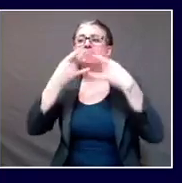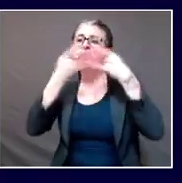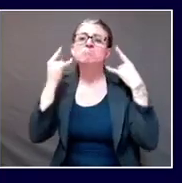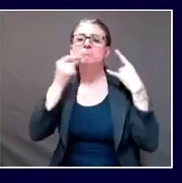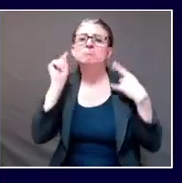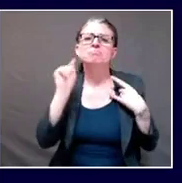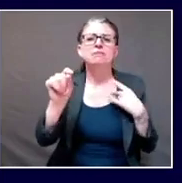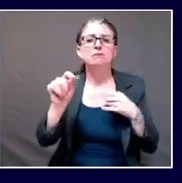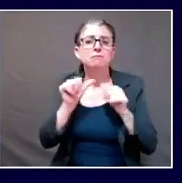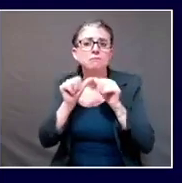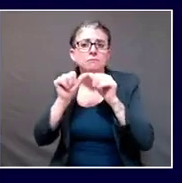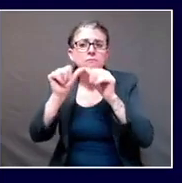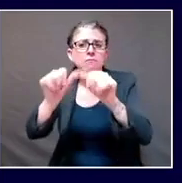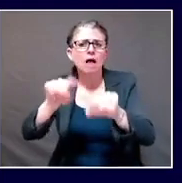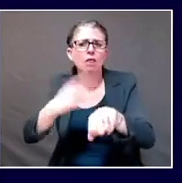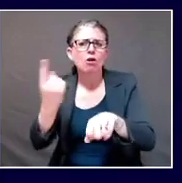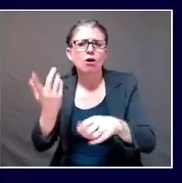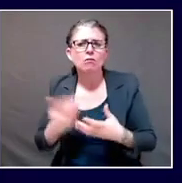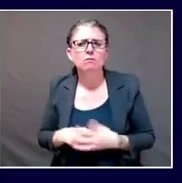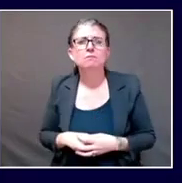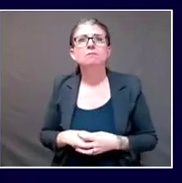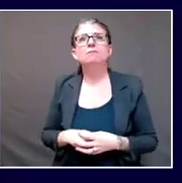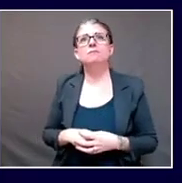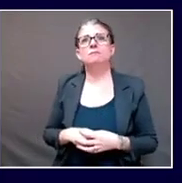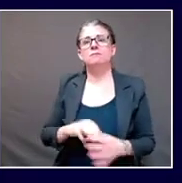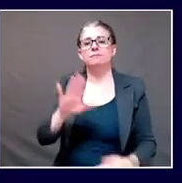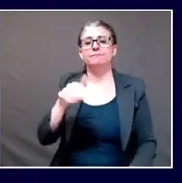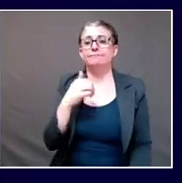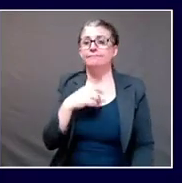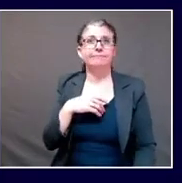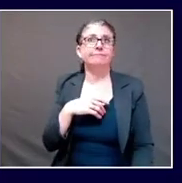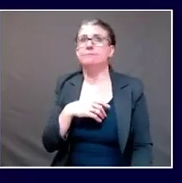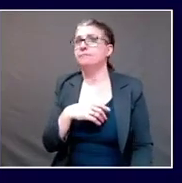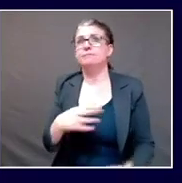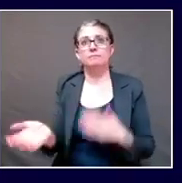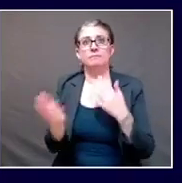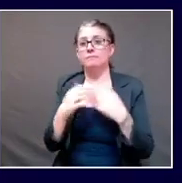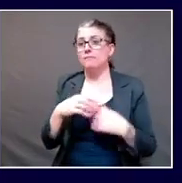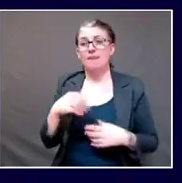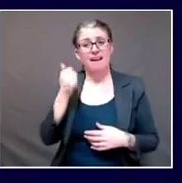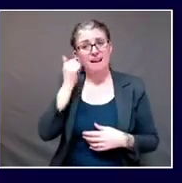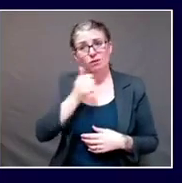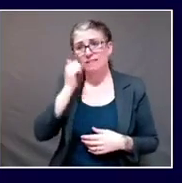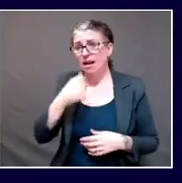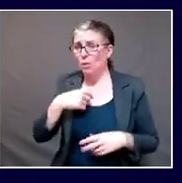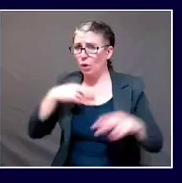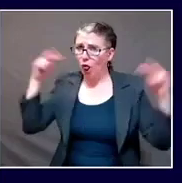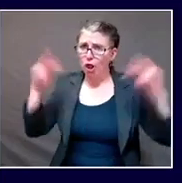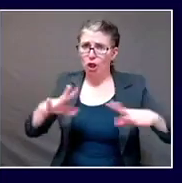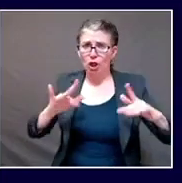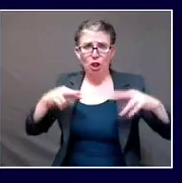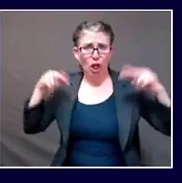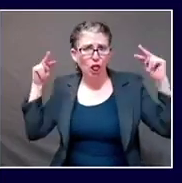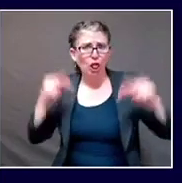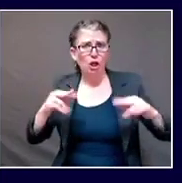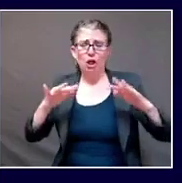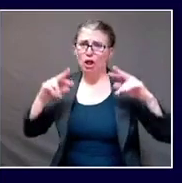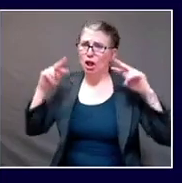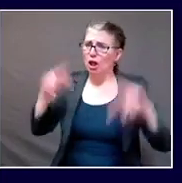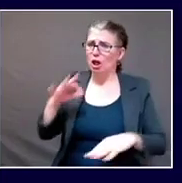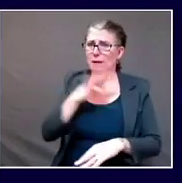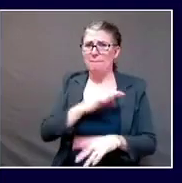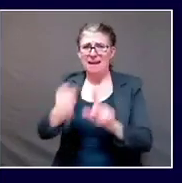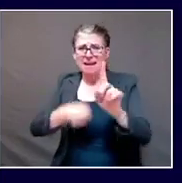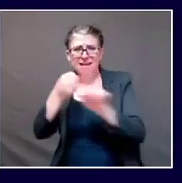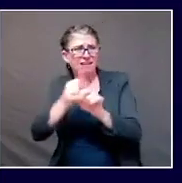all watching things day by day, day by day. And we're also talking about the dangers of holiday